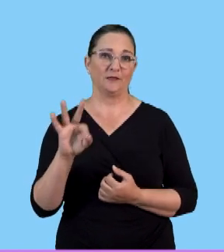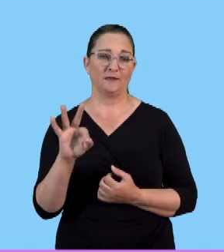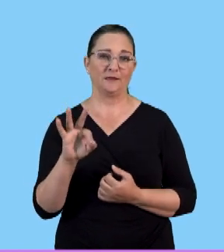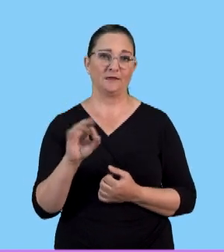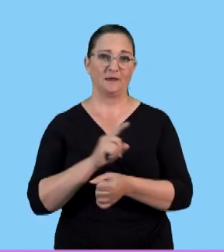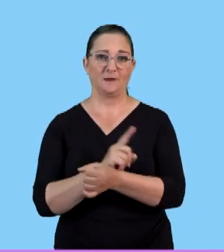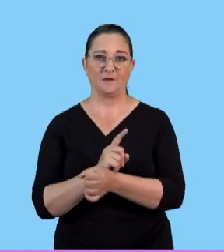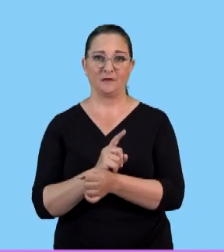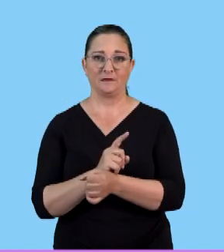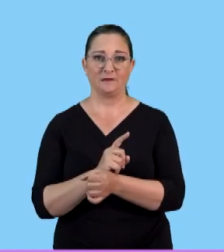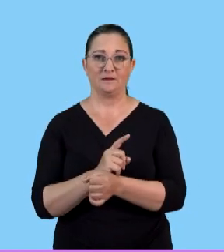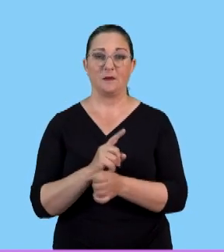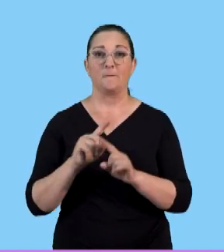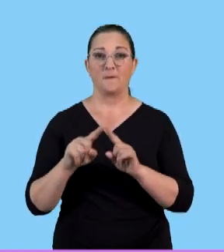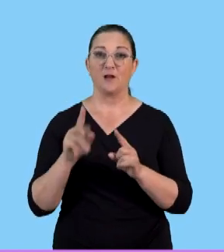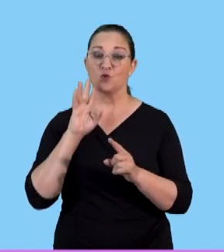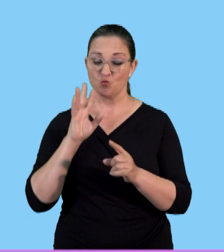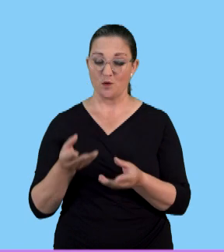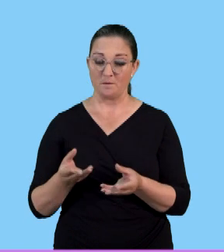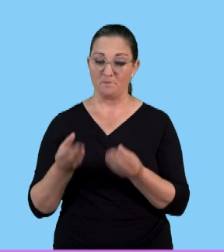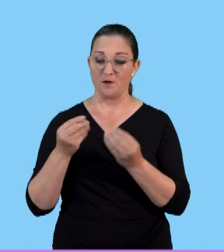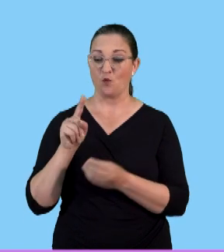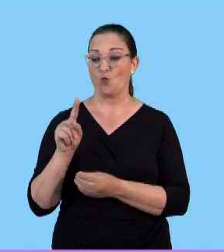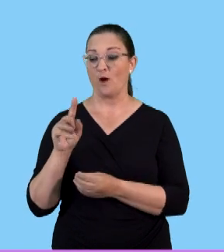243 minutes and she will receive